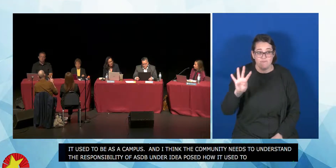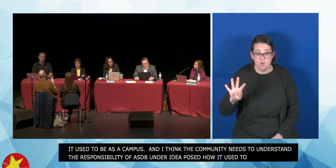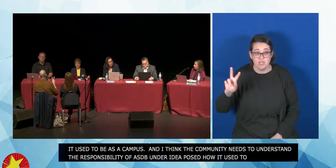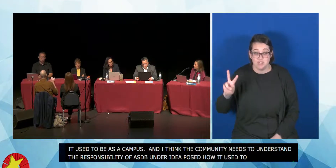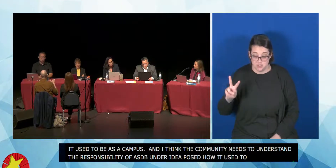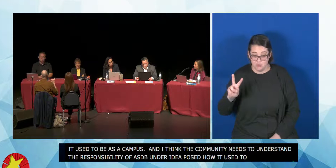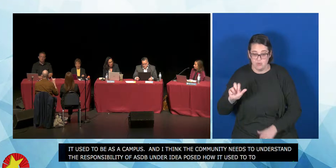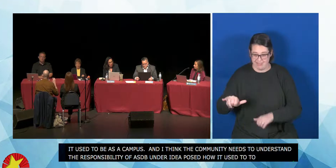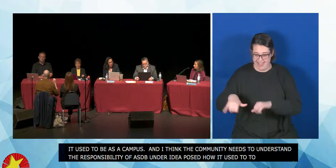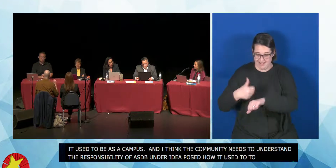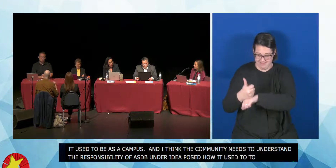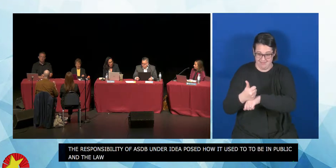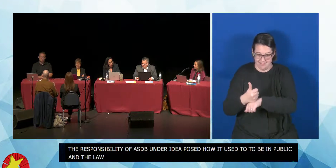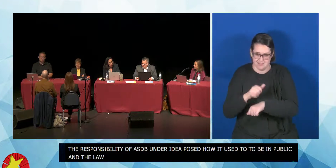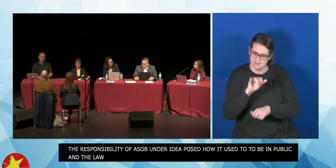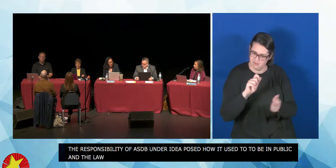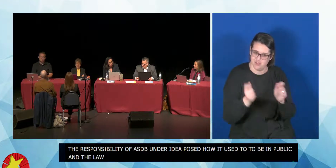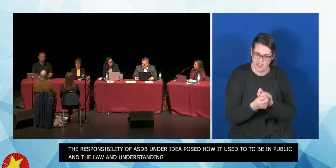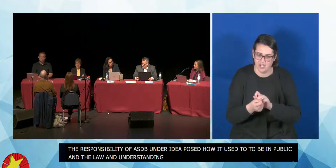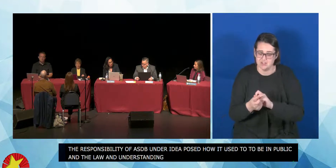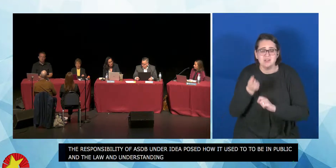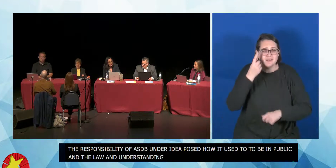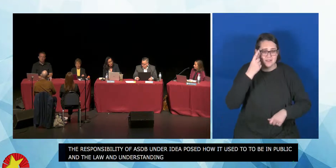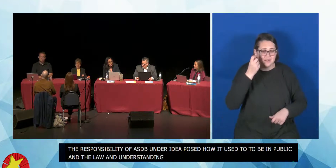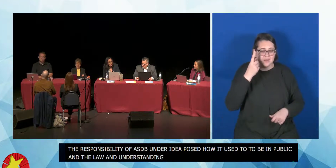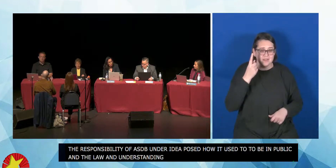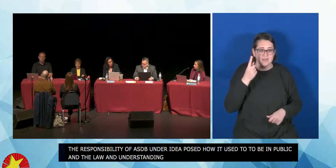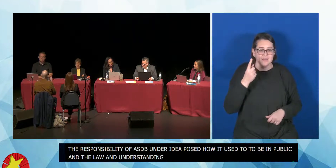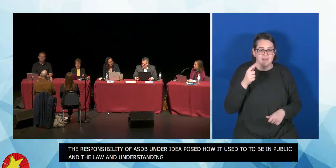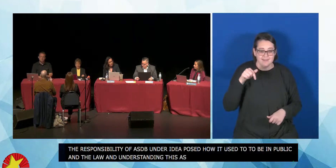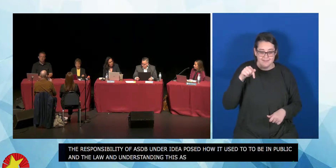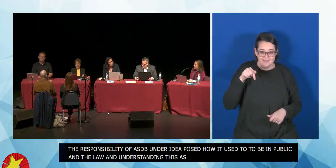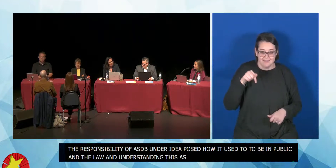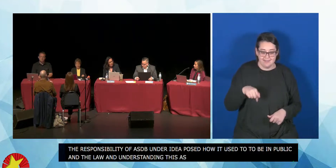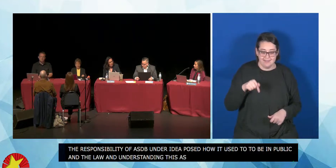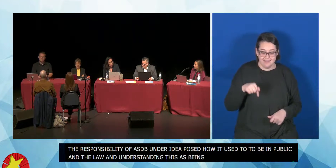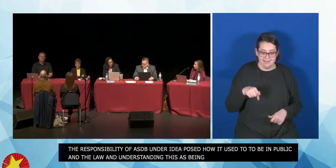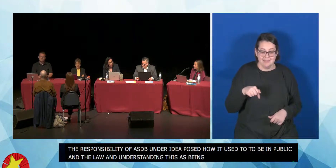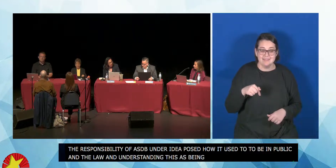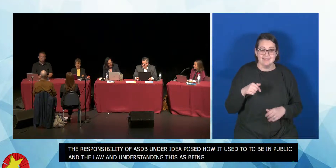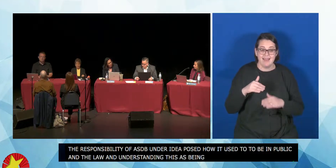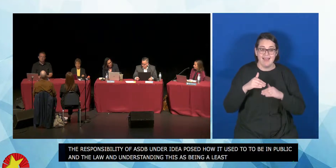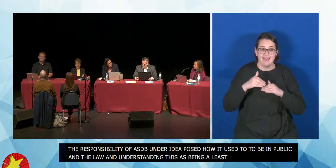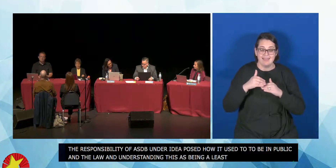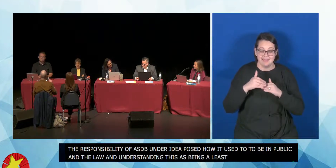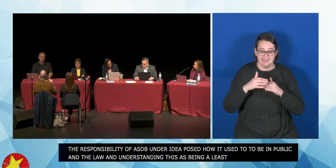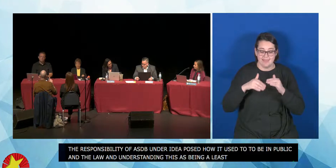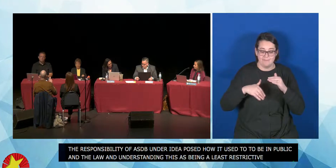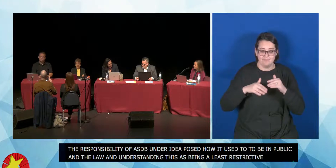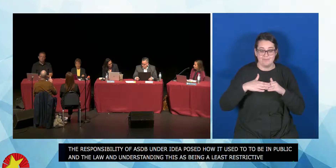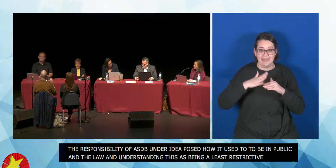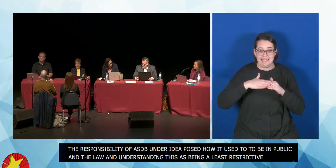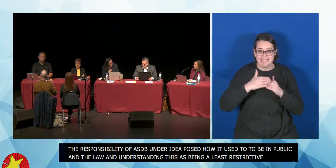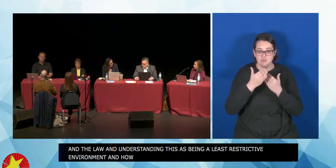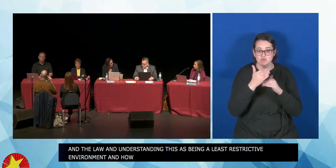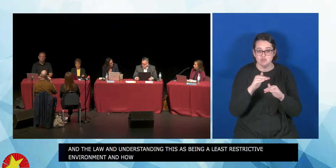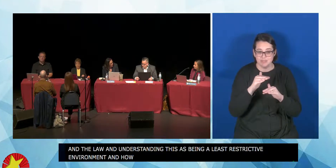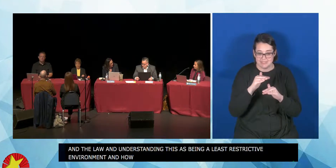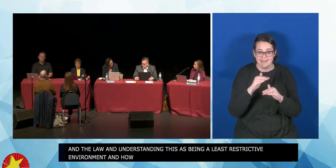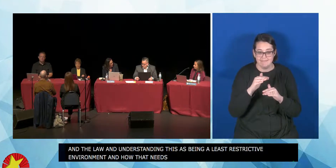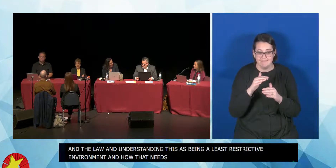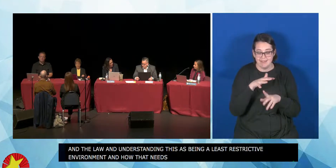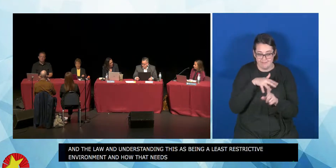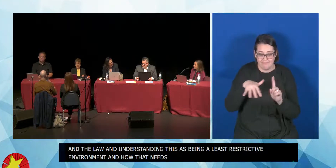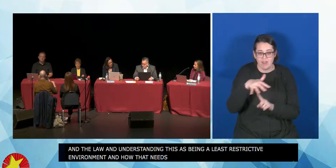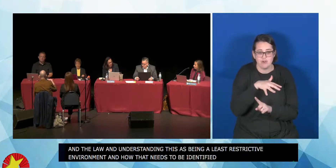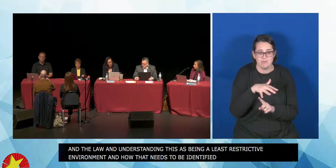Understanding this as being a least restrictive environment and how that needs to be identified before students can be